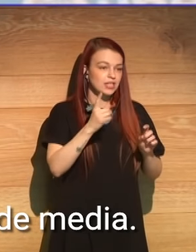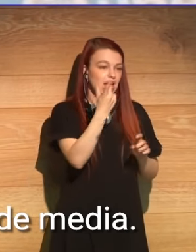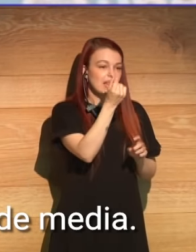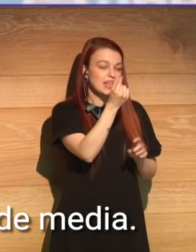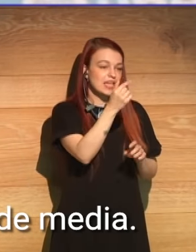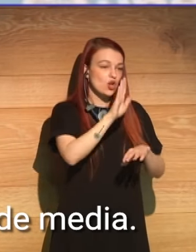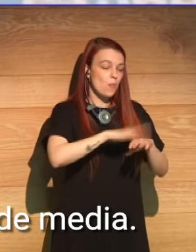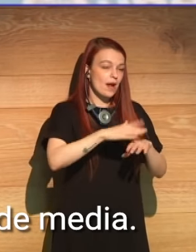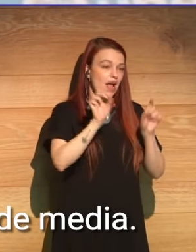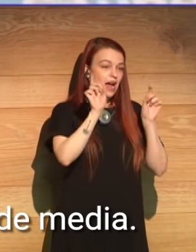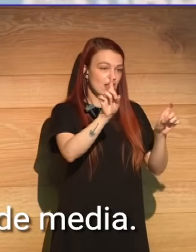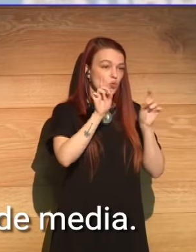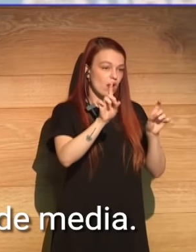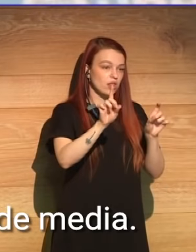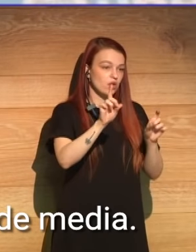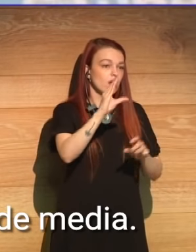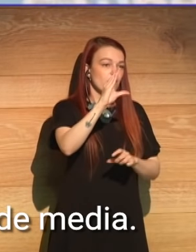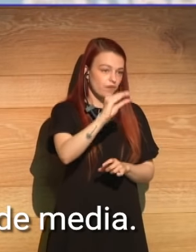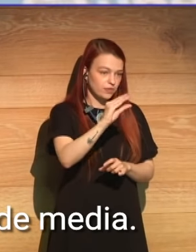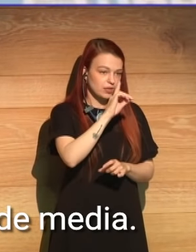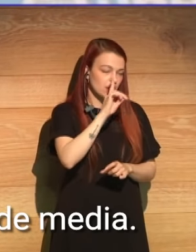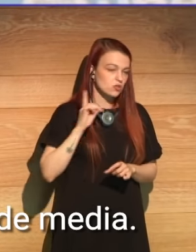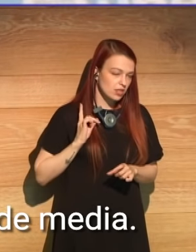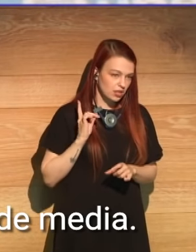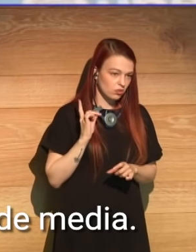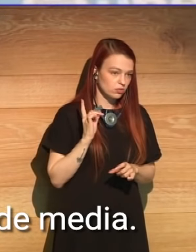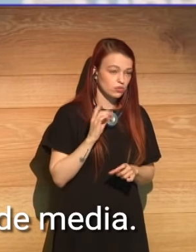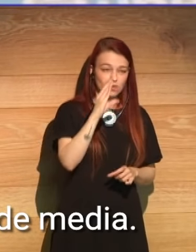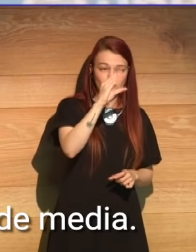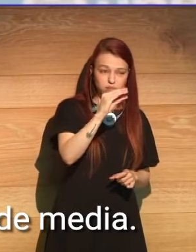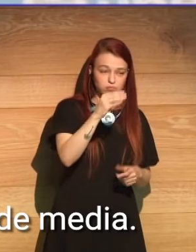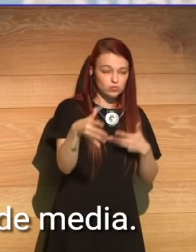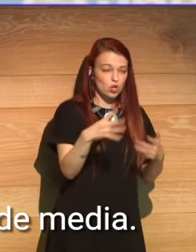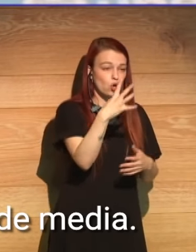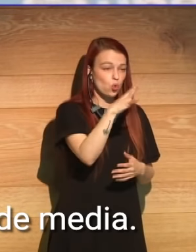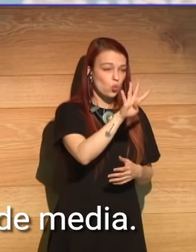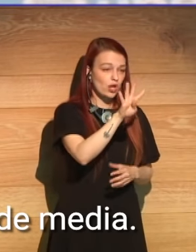in 2020 by 4% on average.